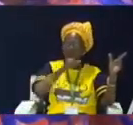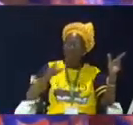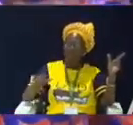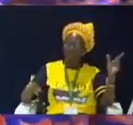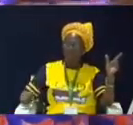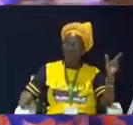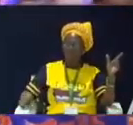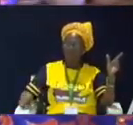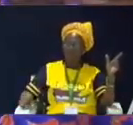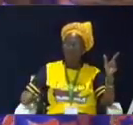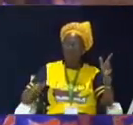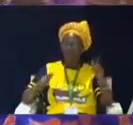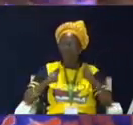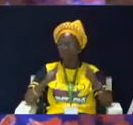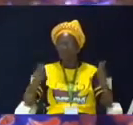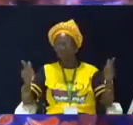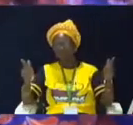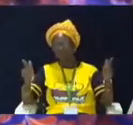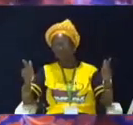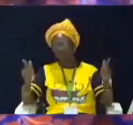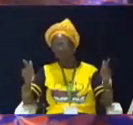Reign,